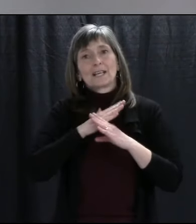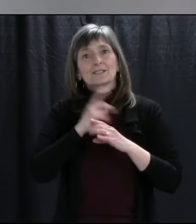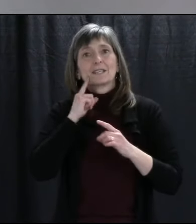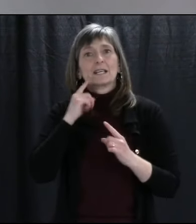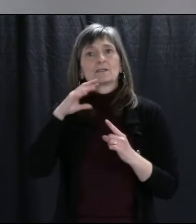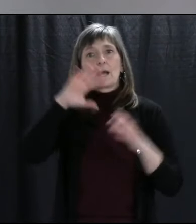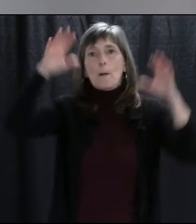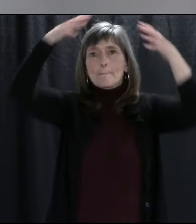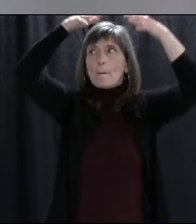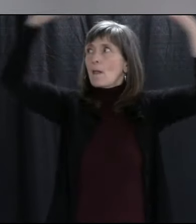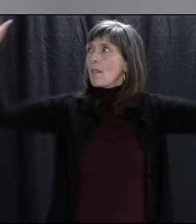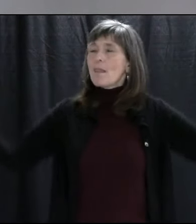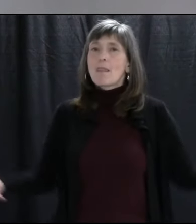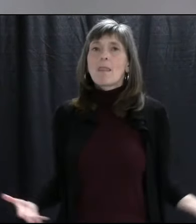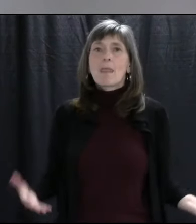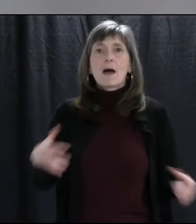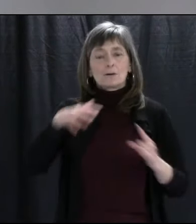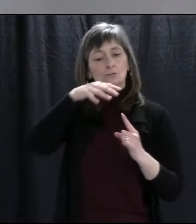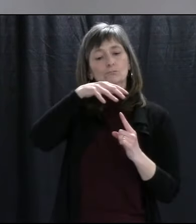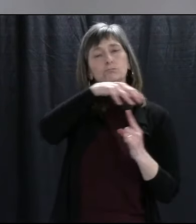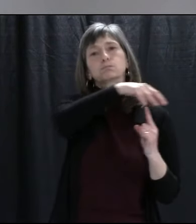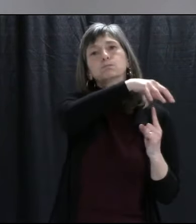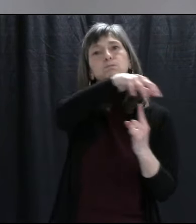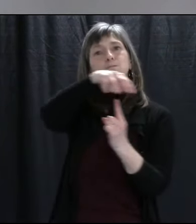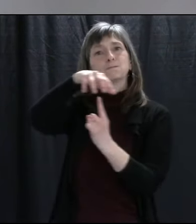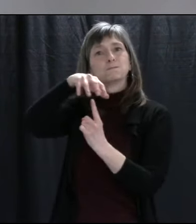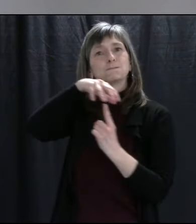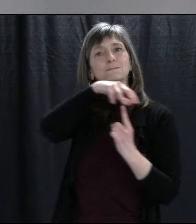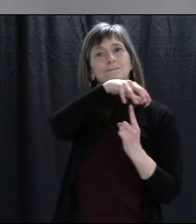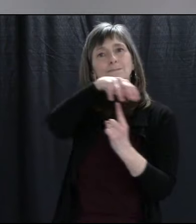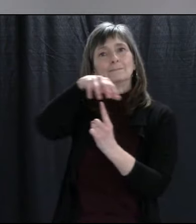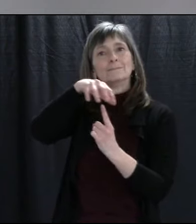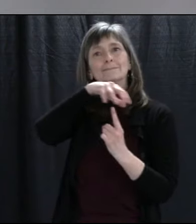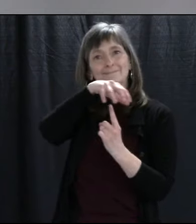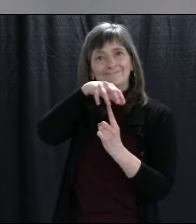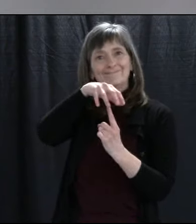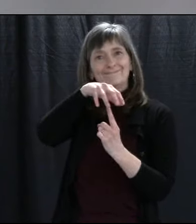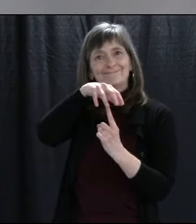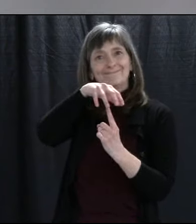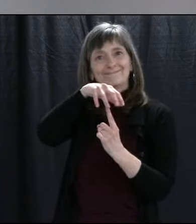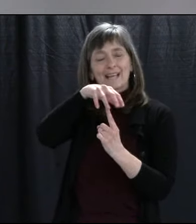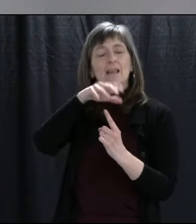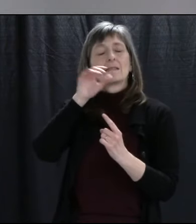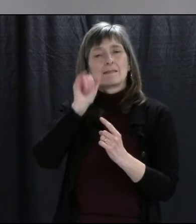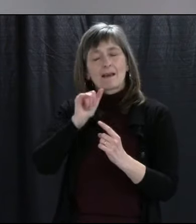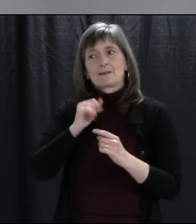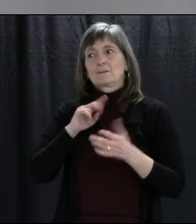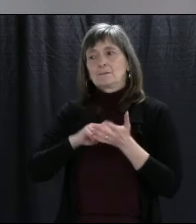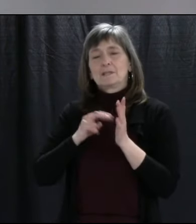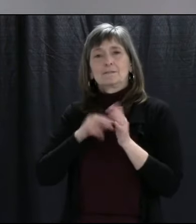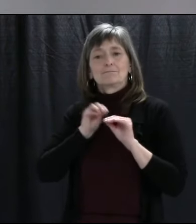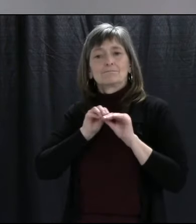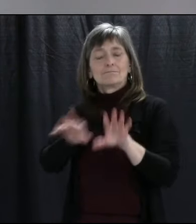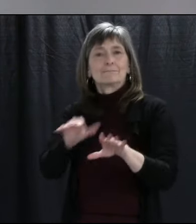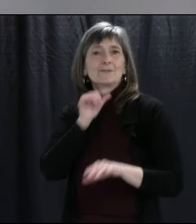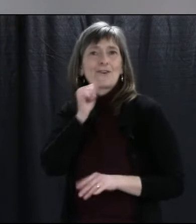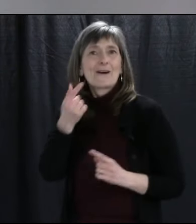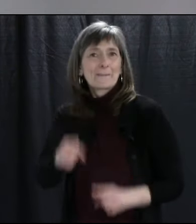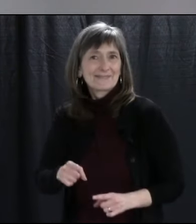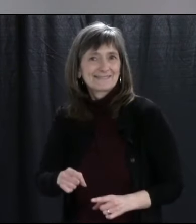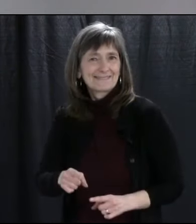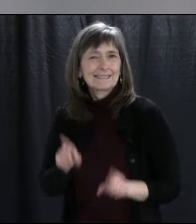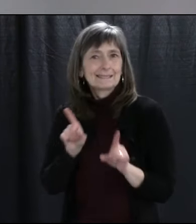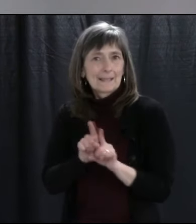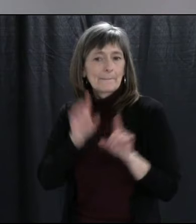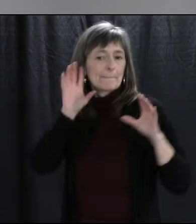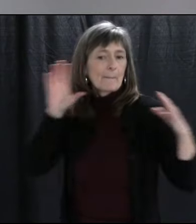what we have to do. This is what is crucial, and this is what will make a difference. So I have seen on